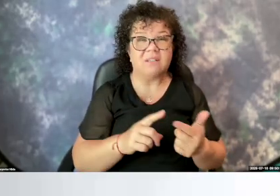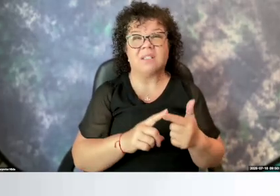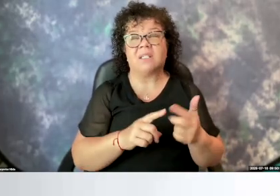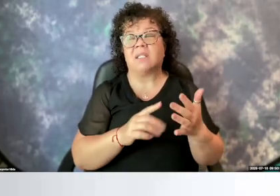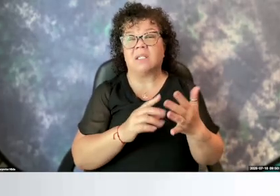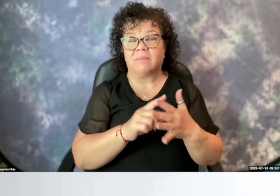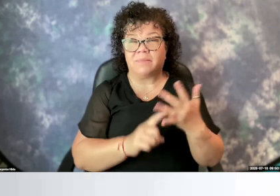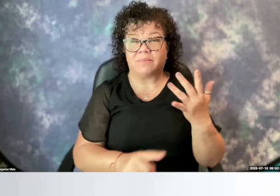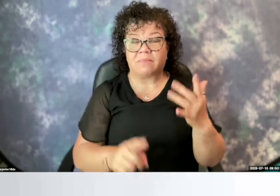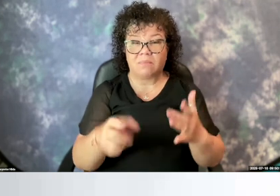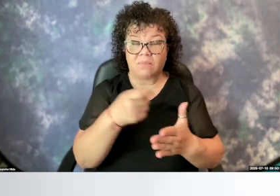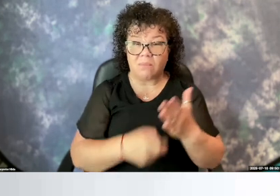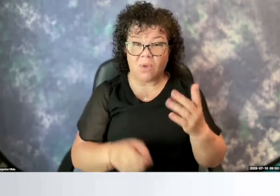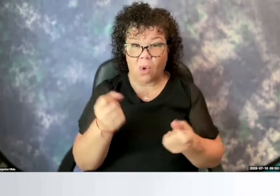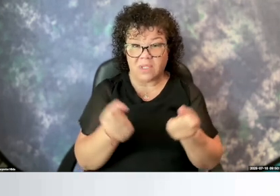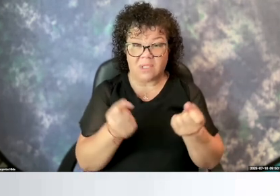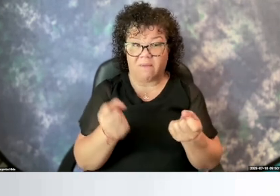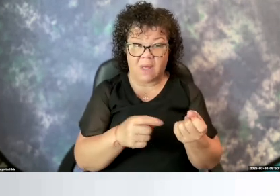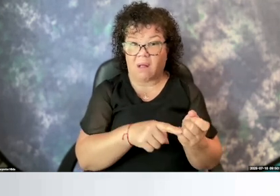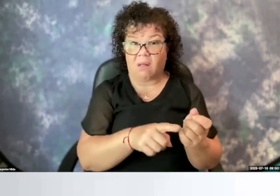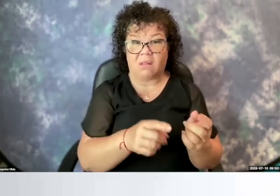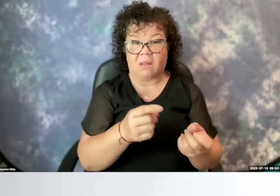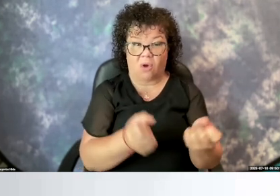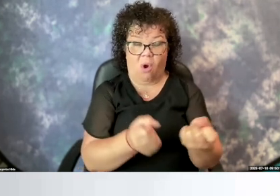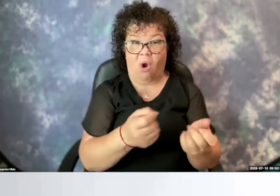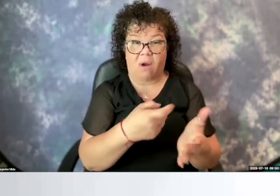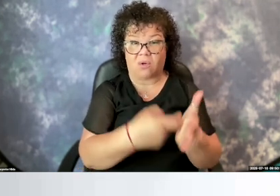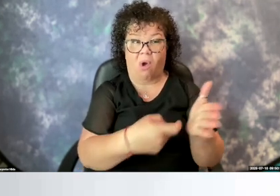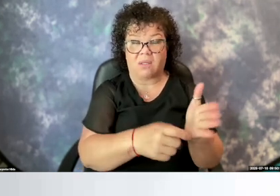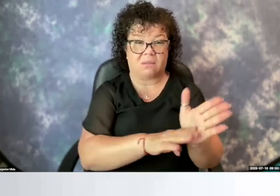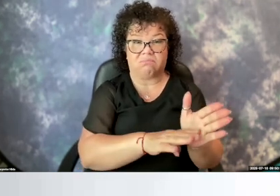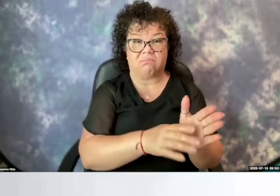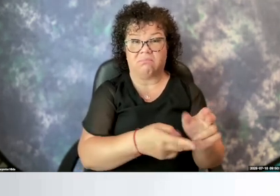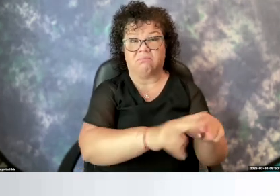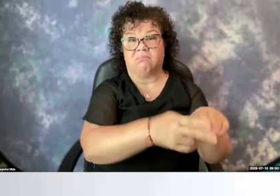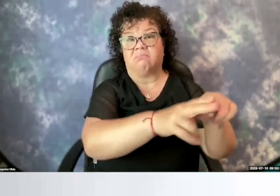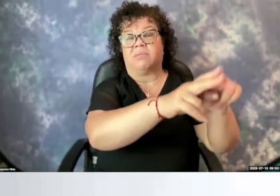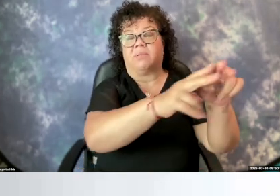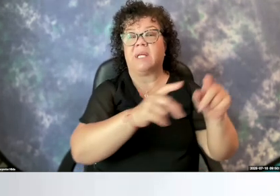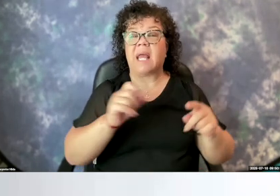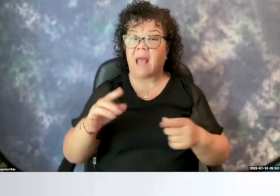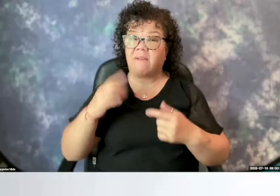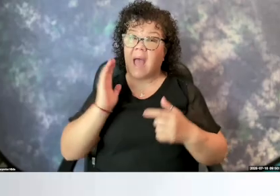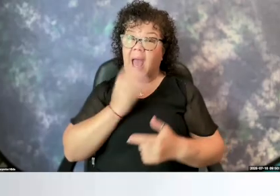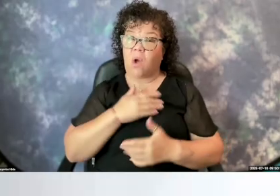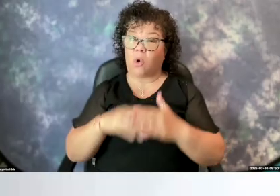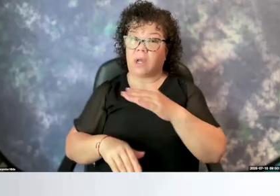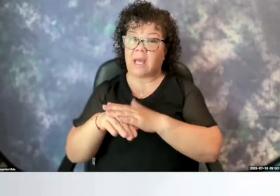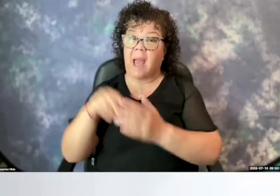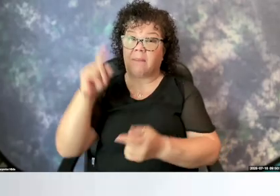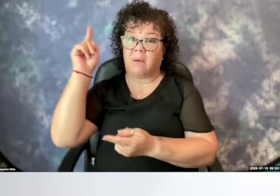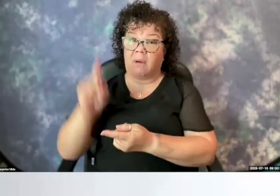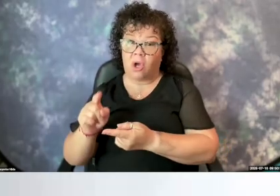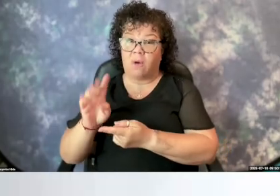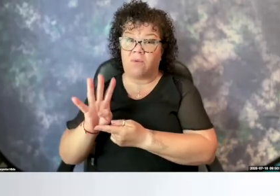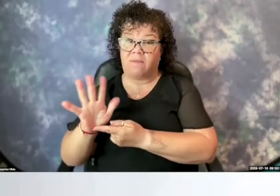the cost of vehicles continues to increase. So if we were to decrease that price cap, again, it would just